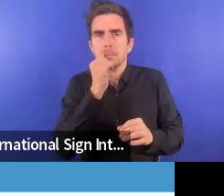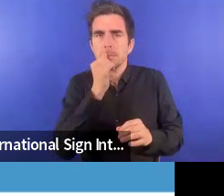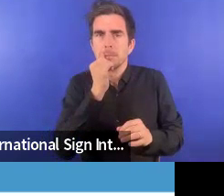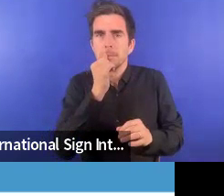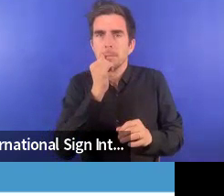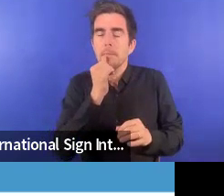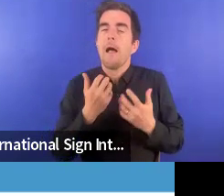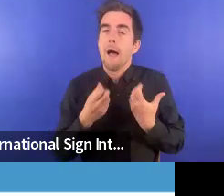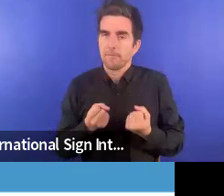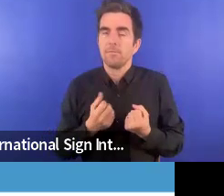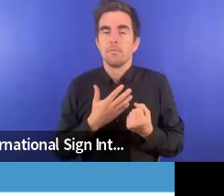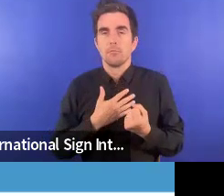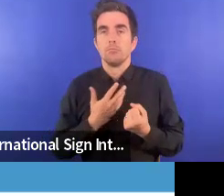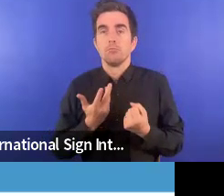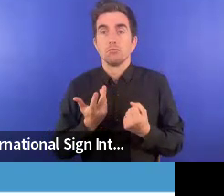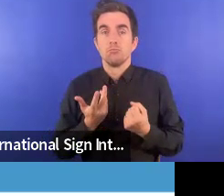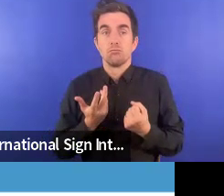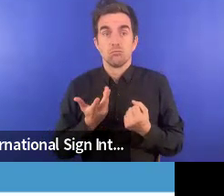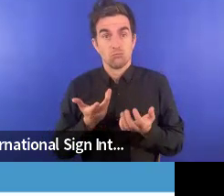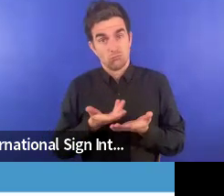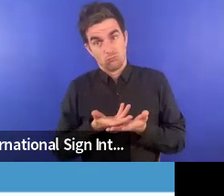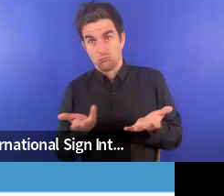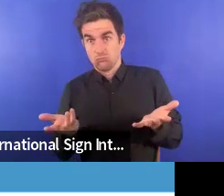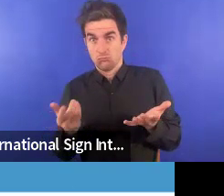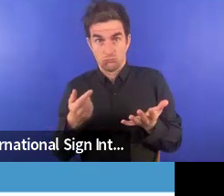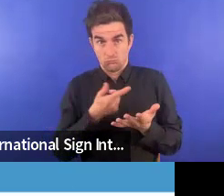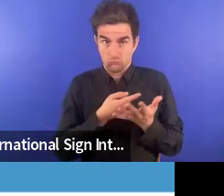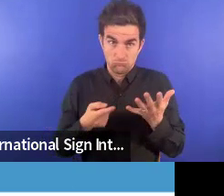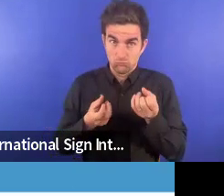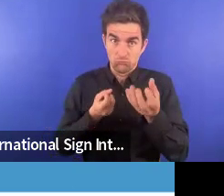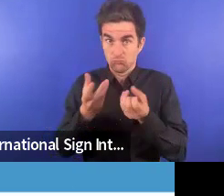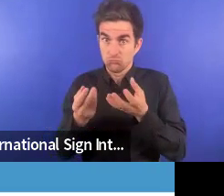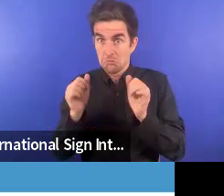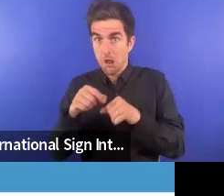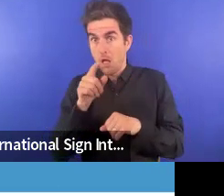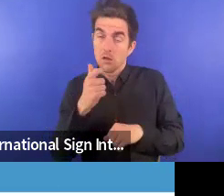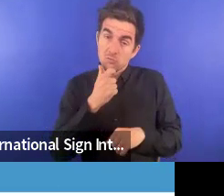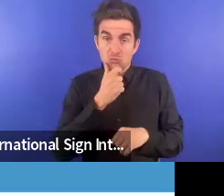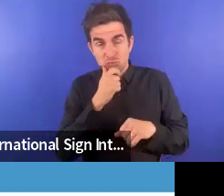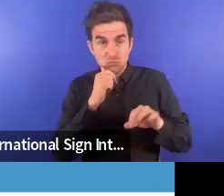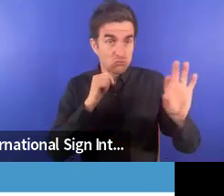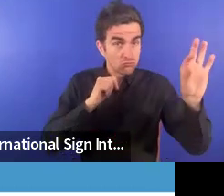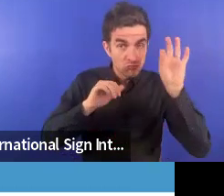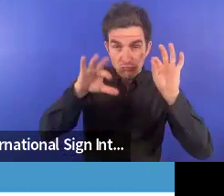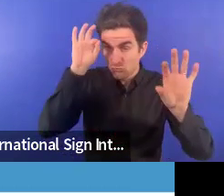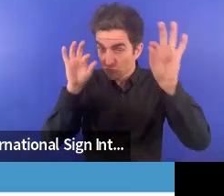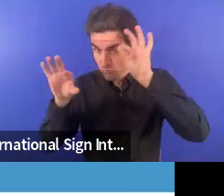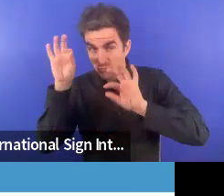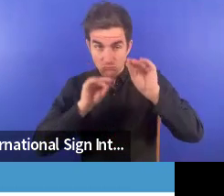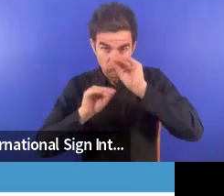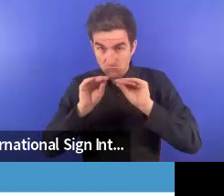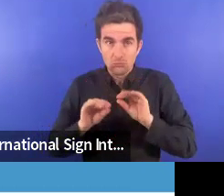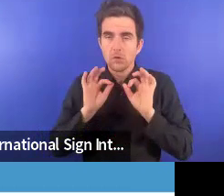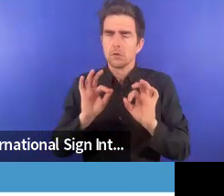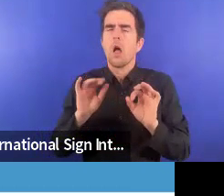The Global Monitoring Report is published every 2 years by the World Bank and